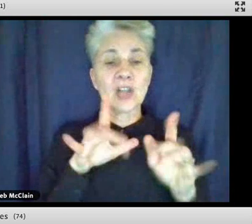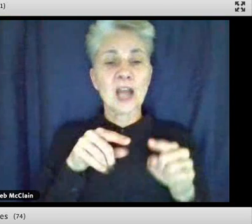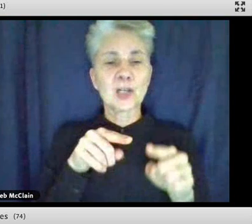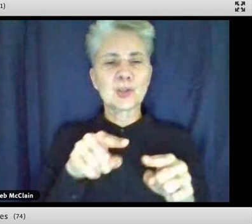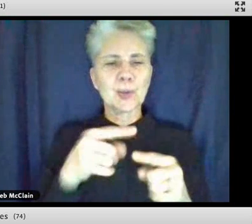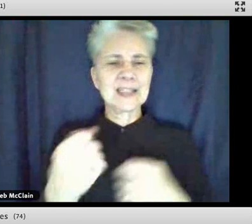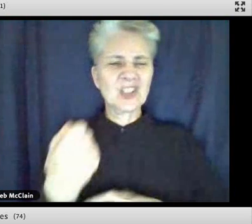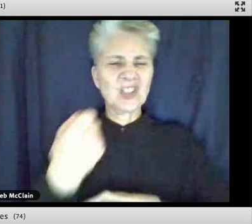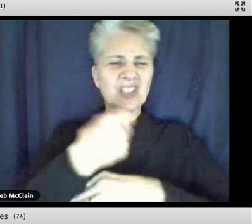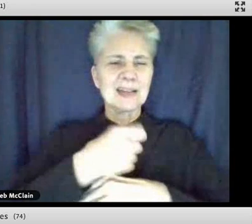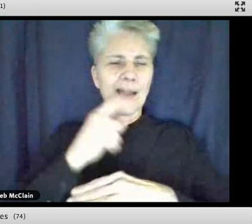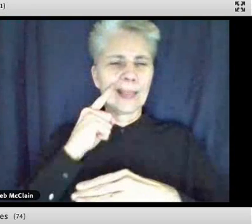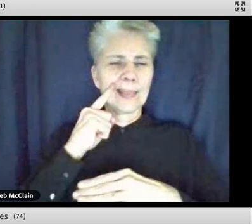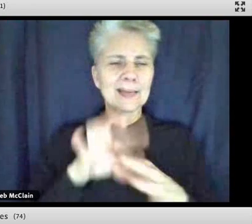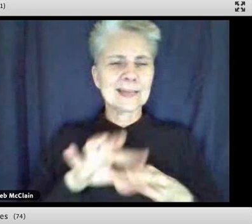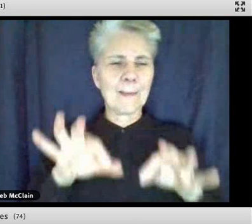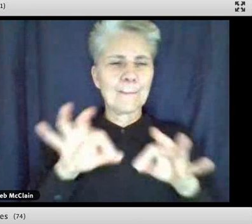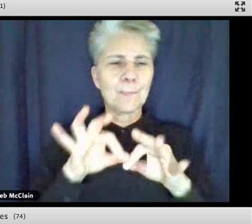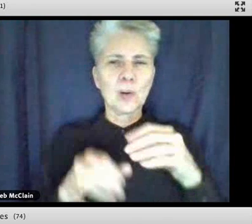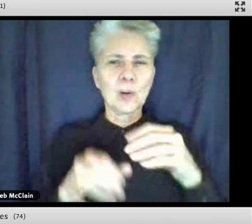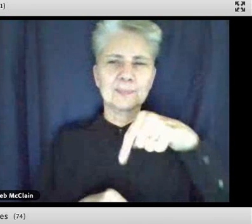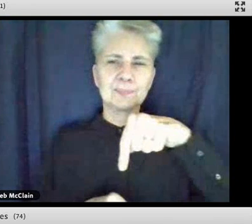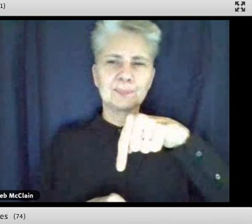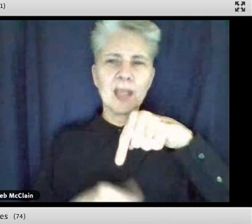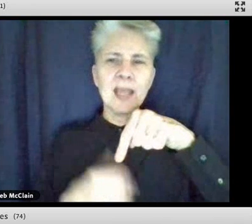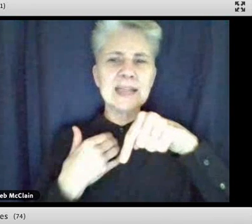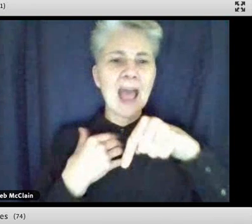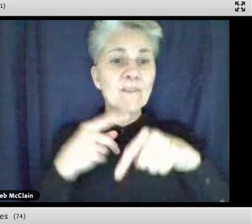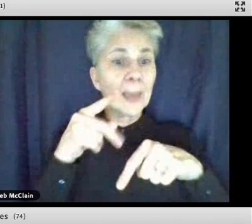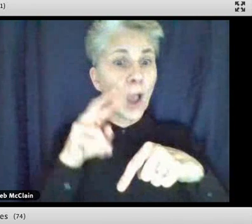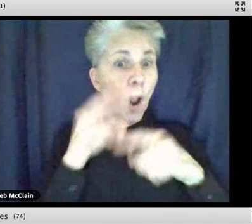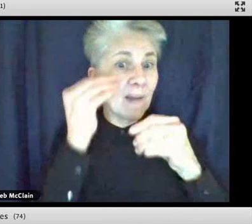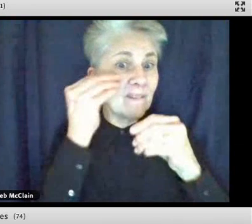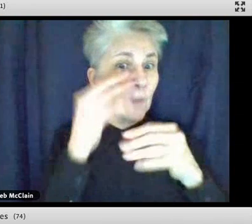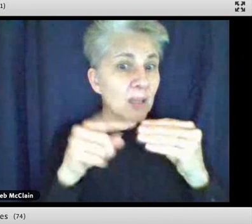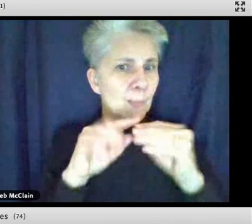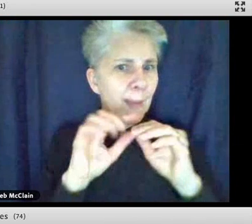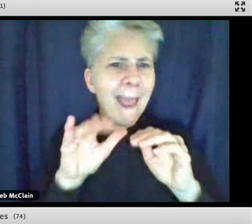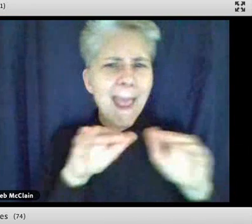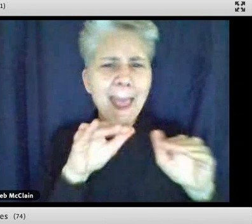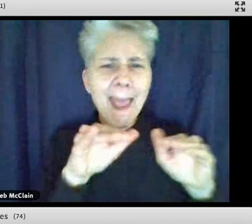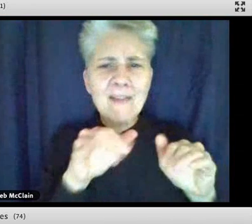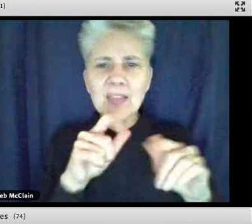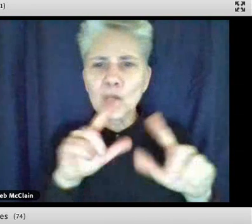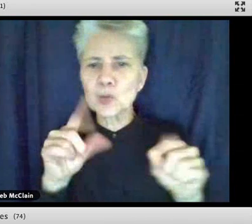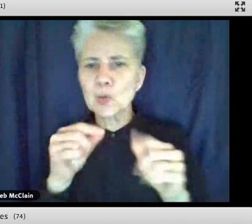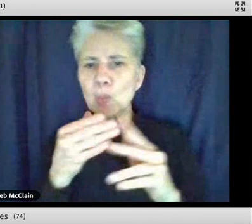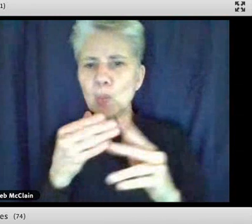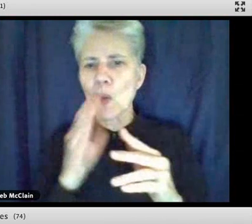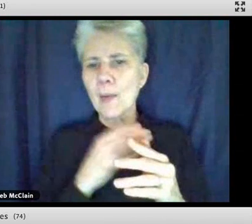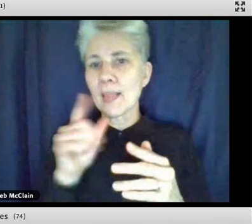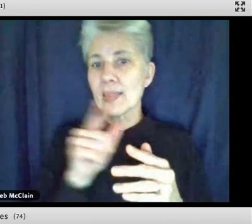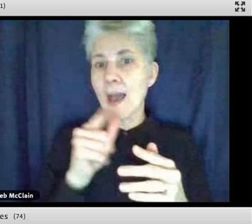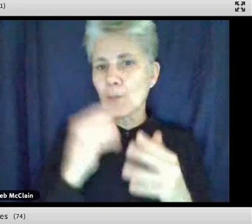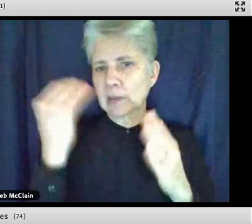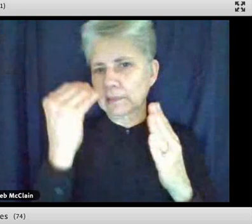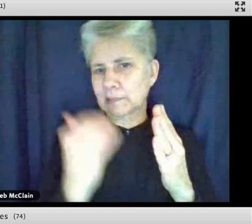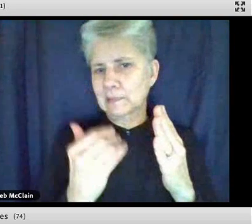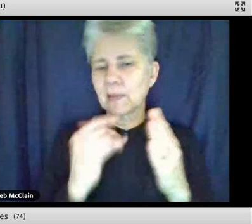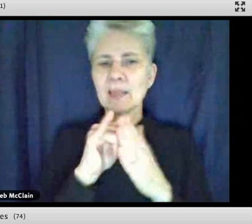to have some PR or some information on, hey, here's everything you can do through our libraries. And that was not, that was just